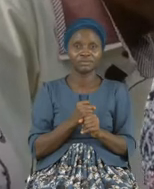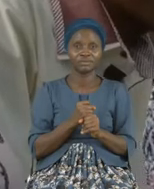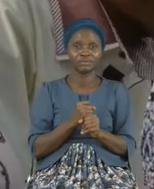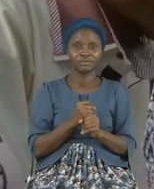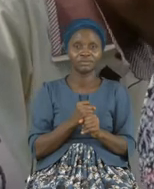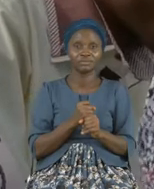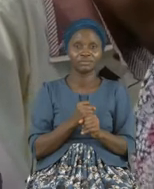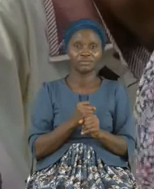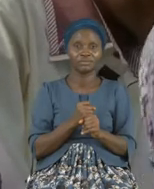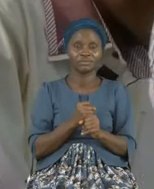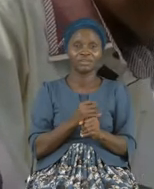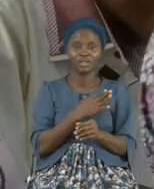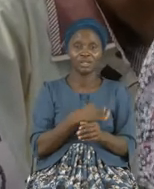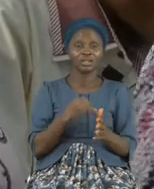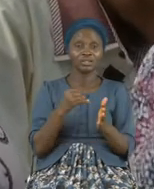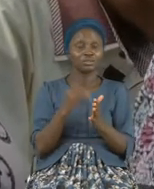and it will be yours.